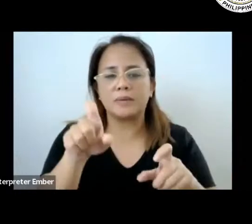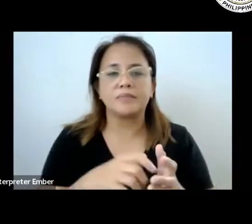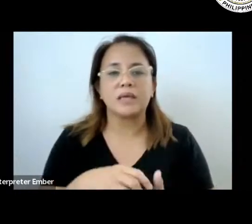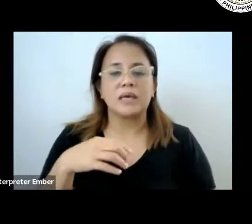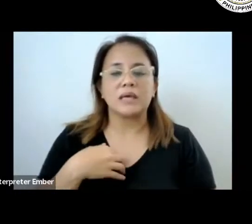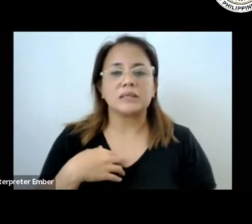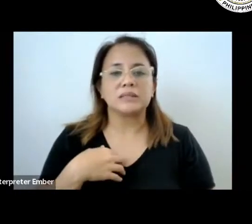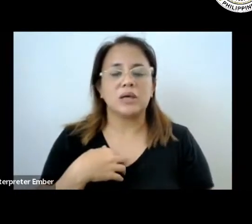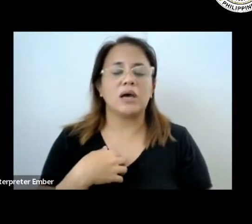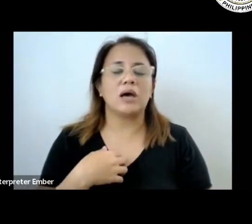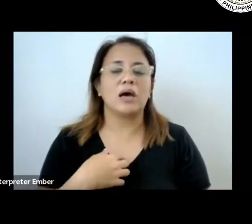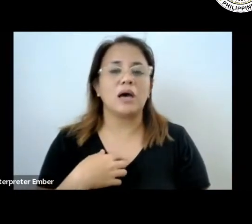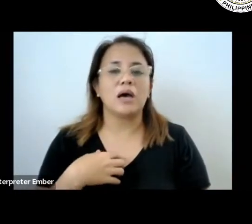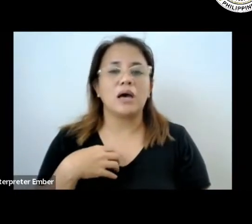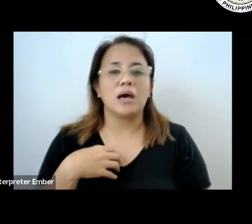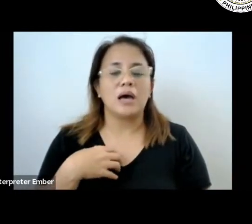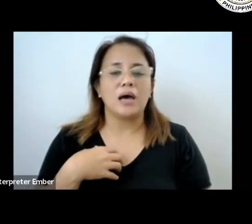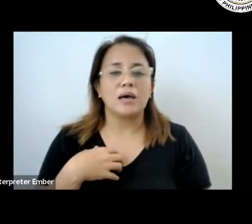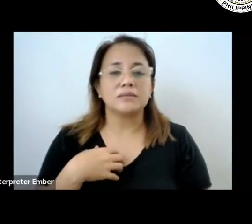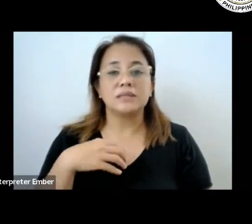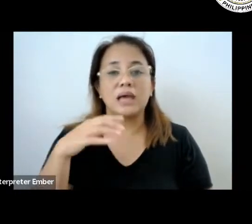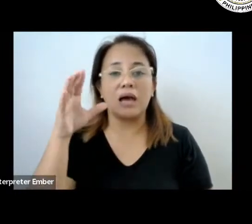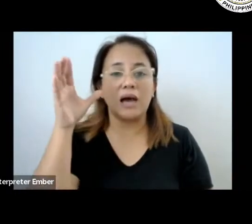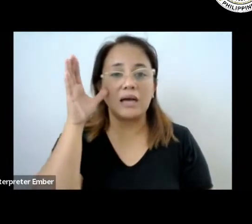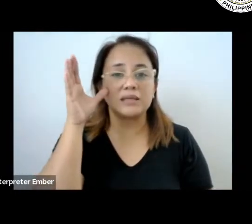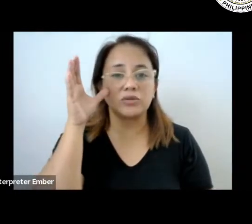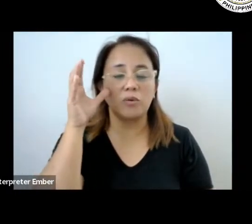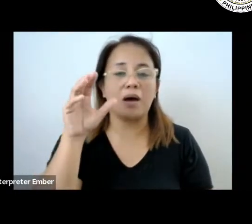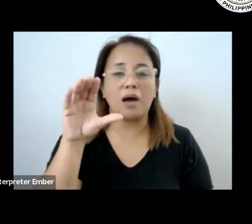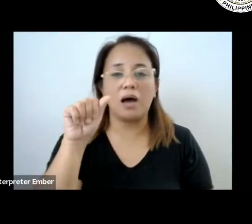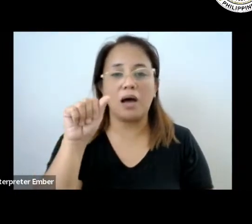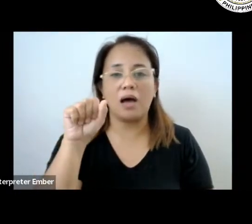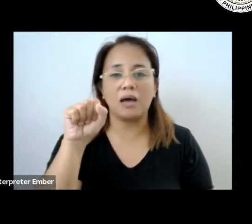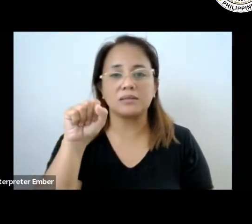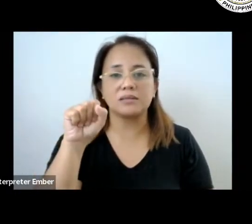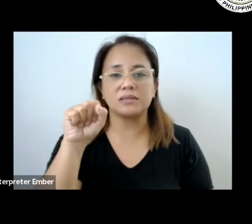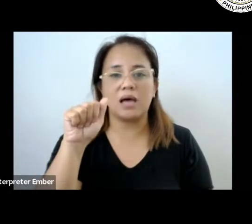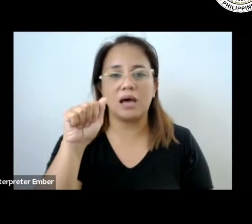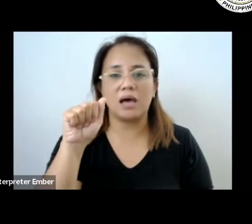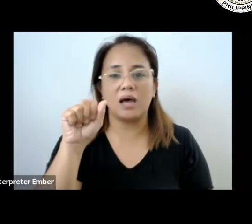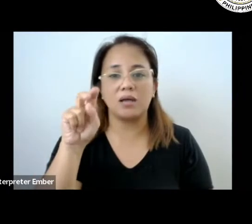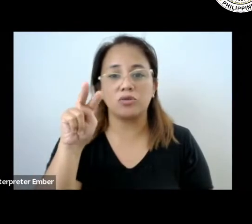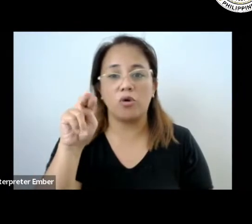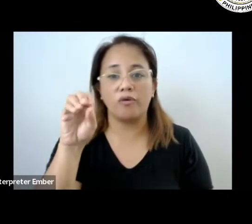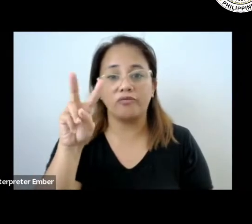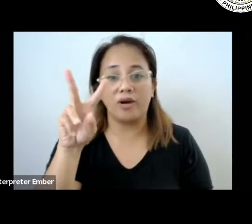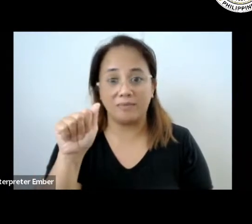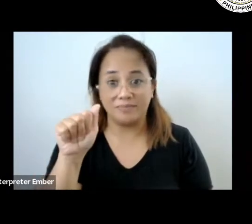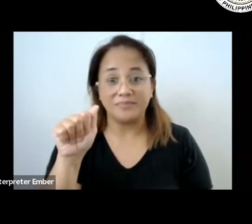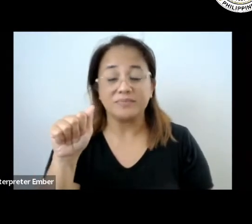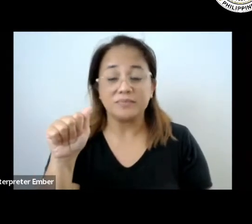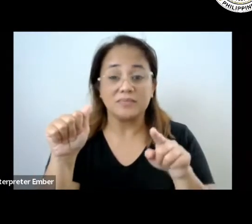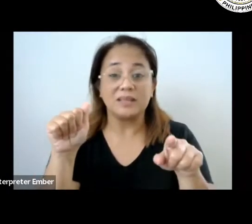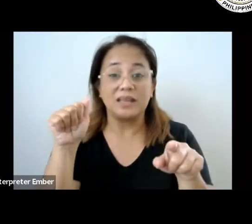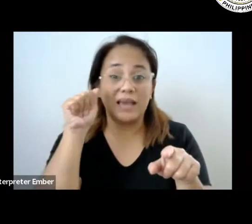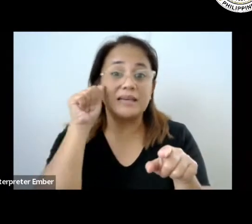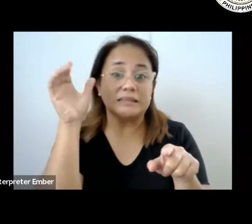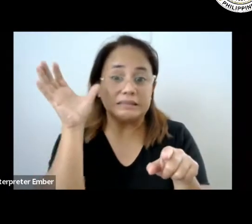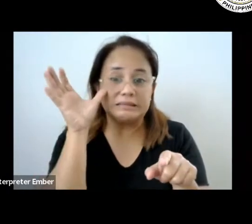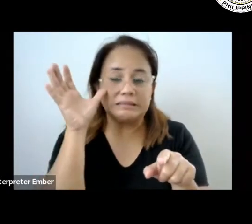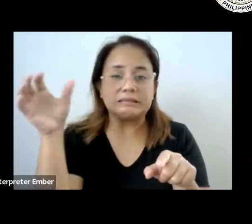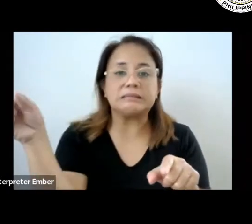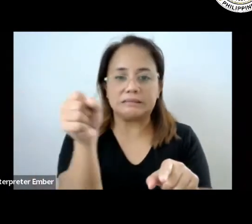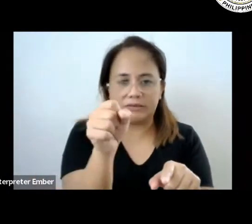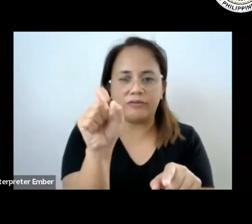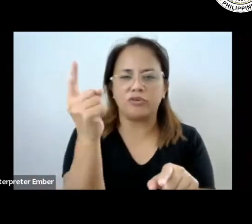been patiently waiting for his turn since the beginning. So with due respect to Dr. Arthur Casanova, may we call on him